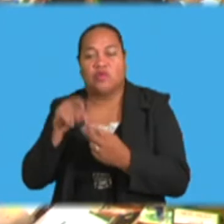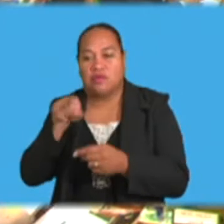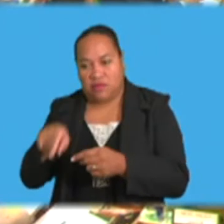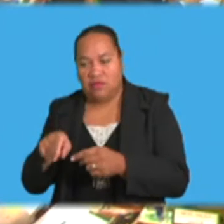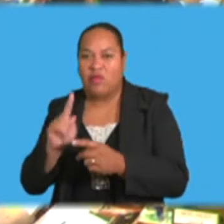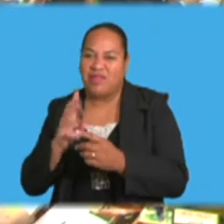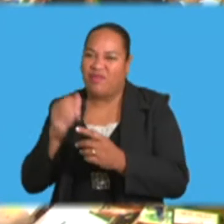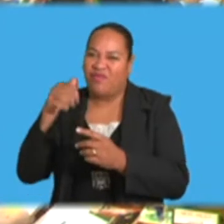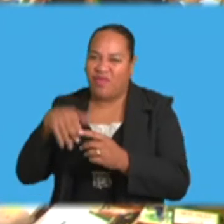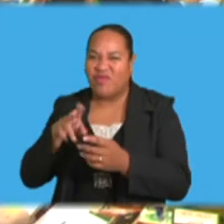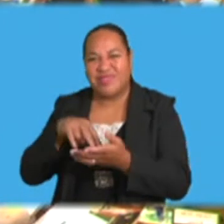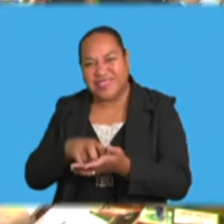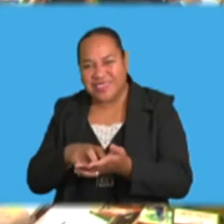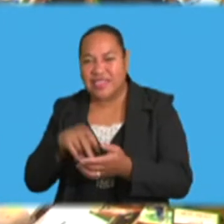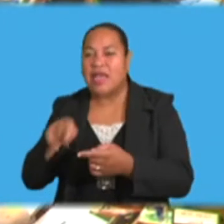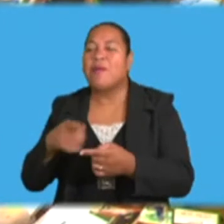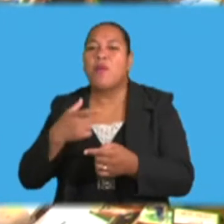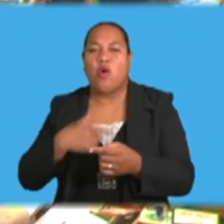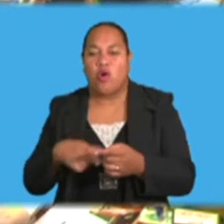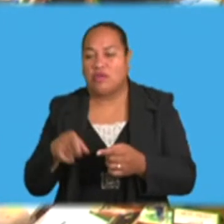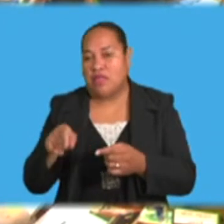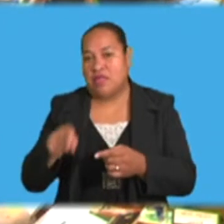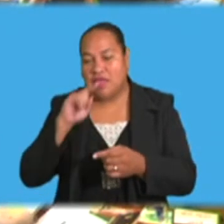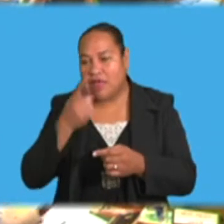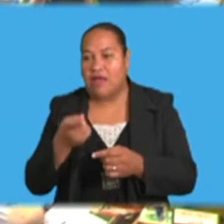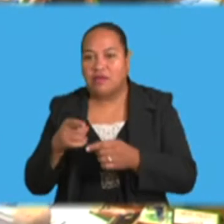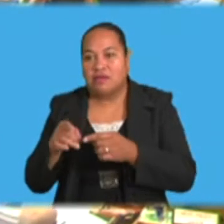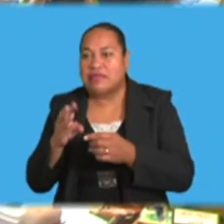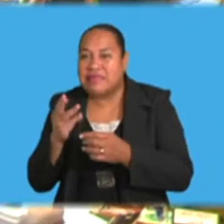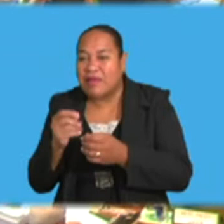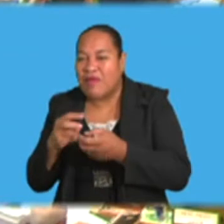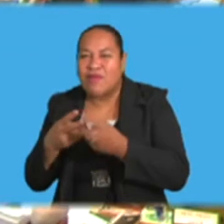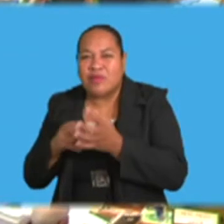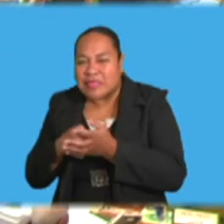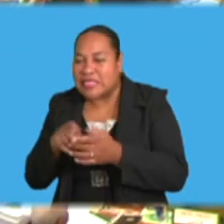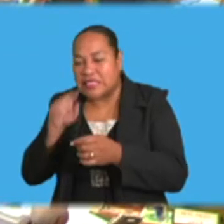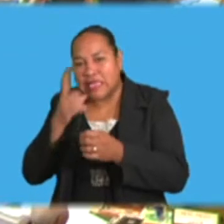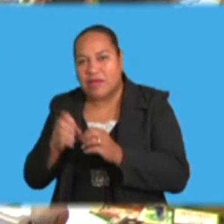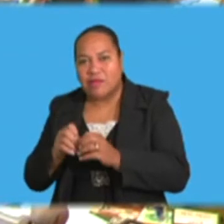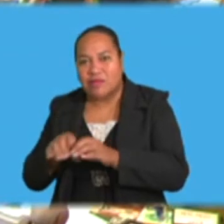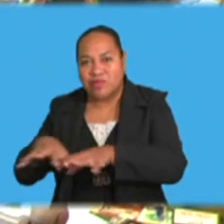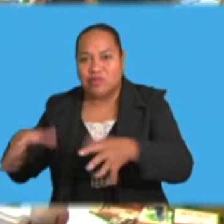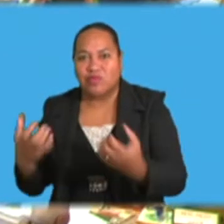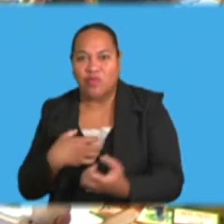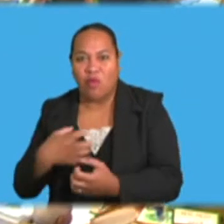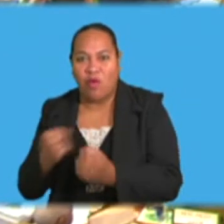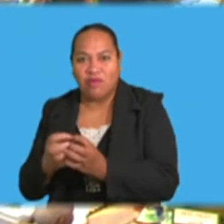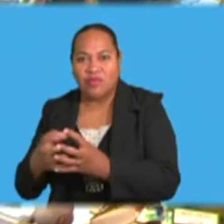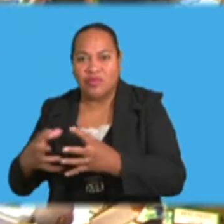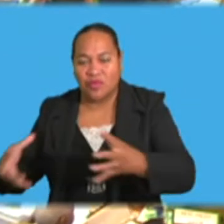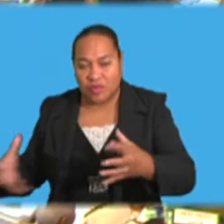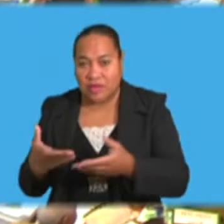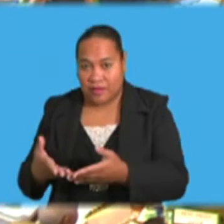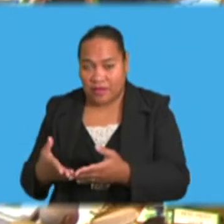their specific biology and their natural ability to replenish its population. Madam Speaker, sustaining threatened